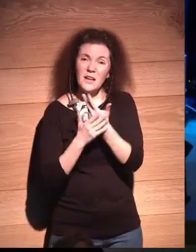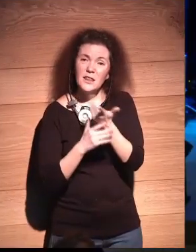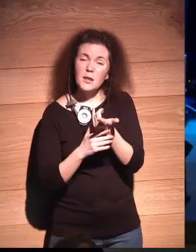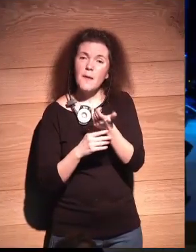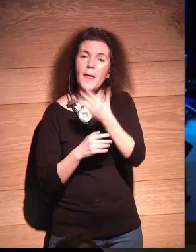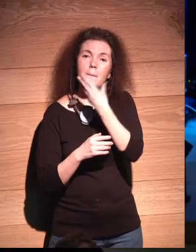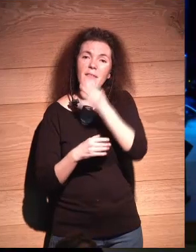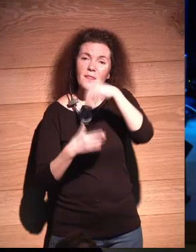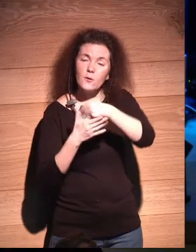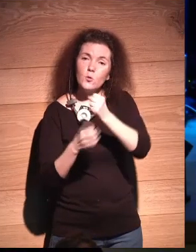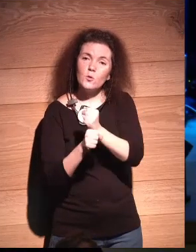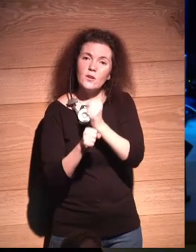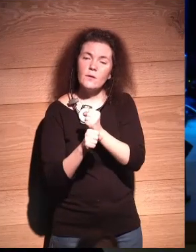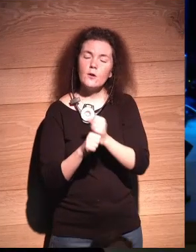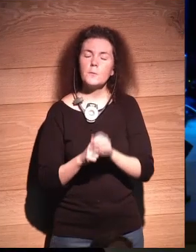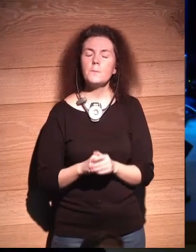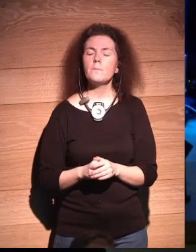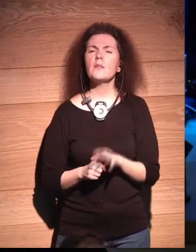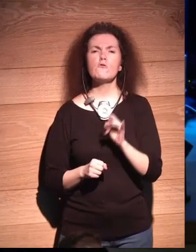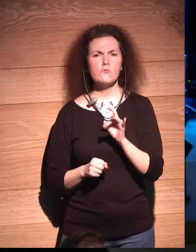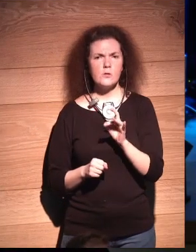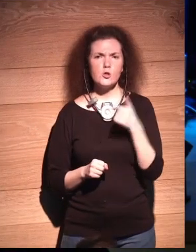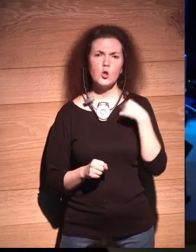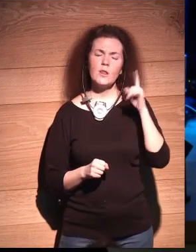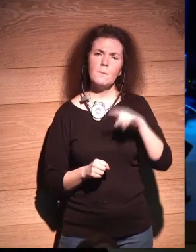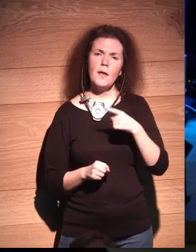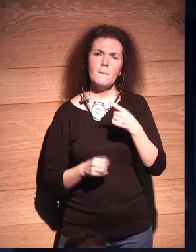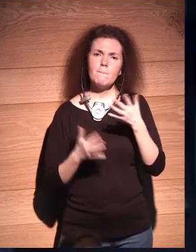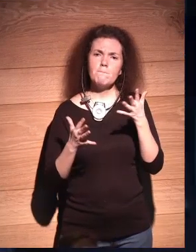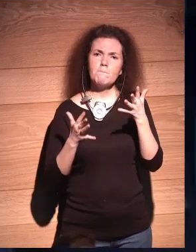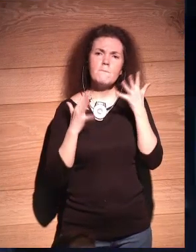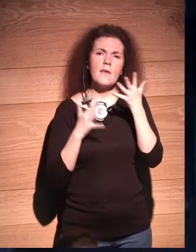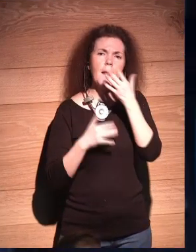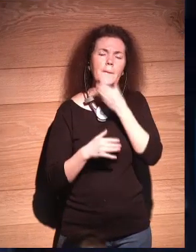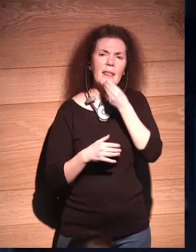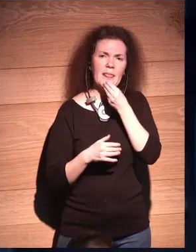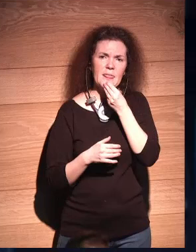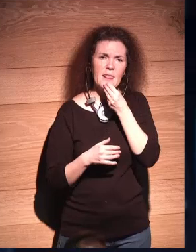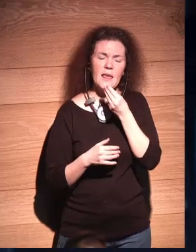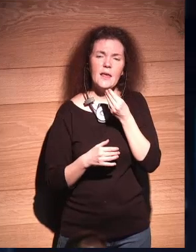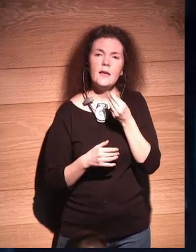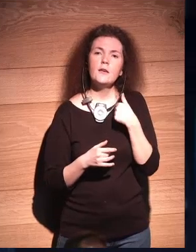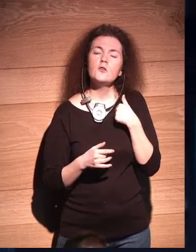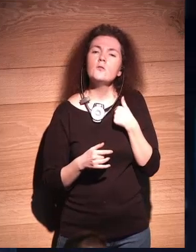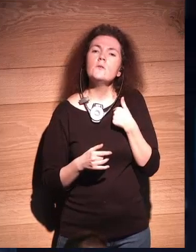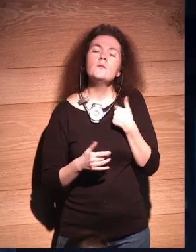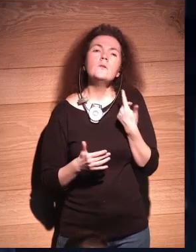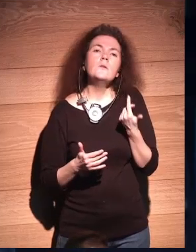I am addicted to beauty as well. I just love to see something that